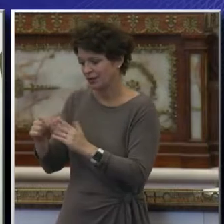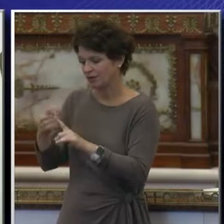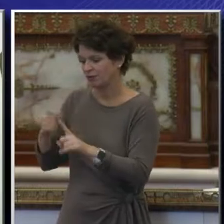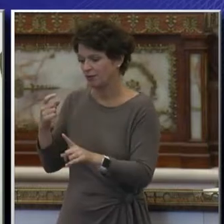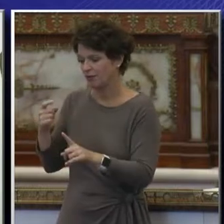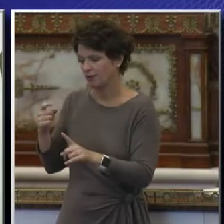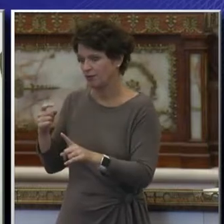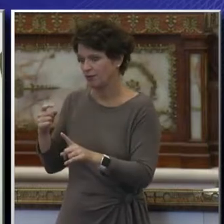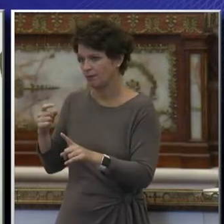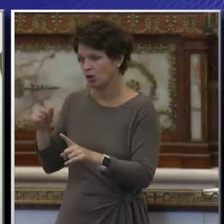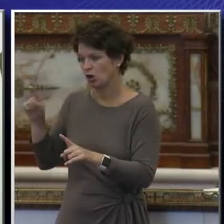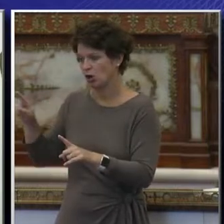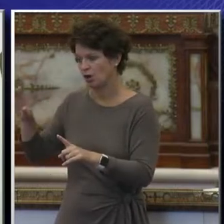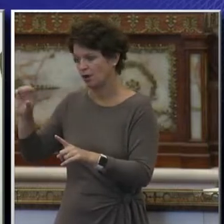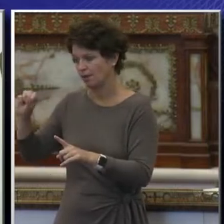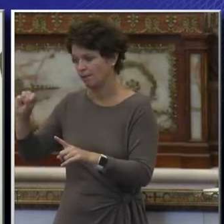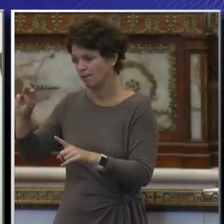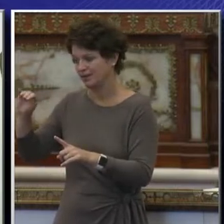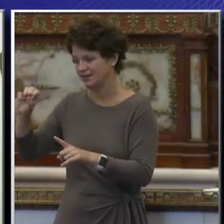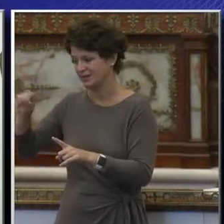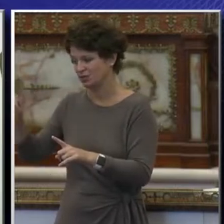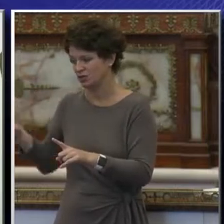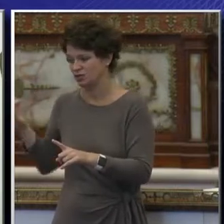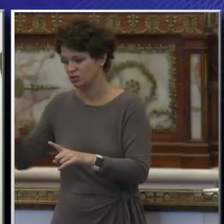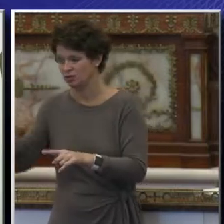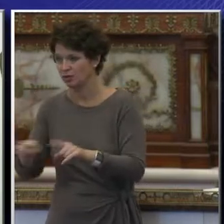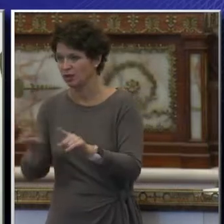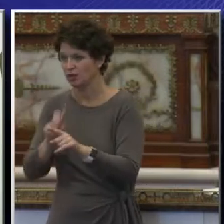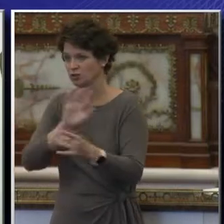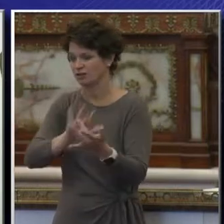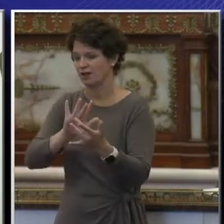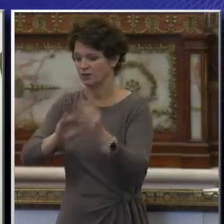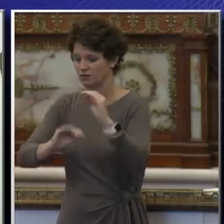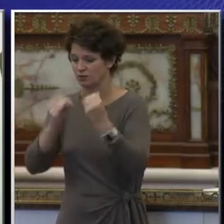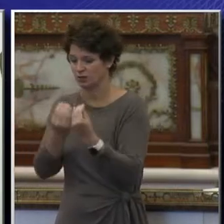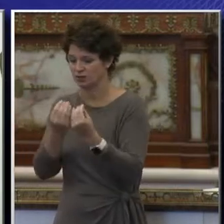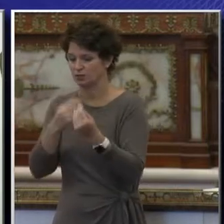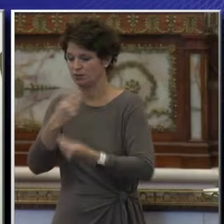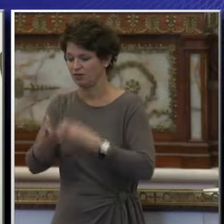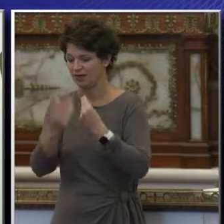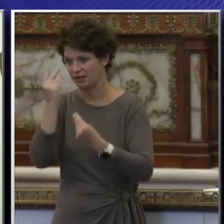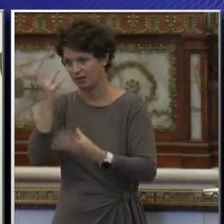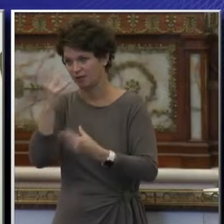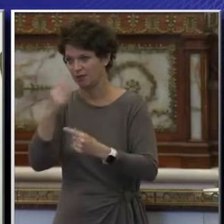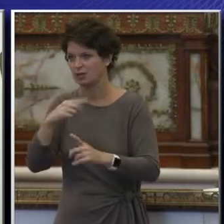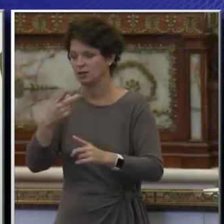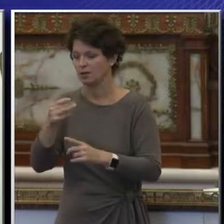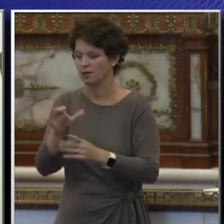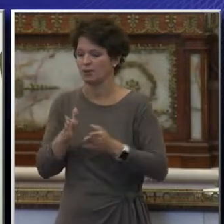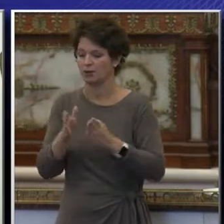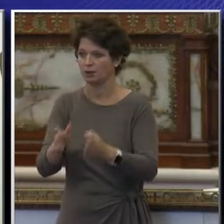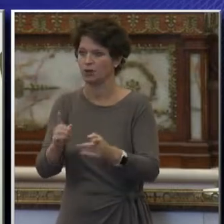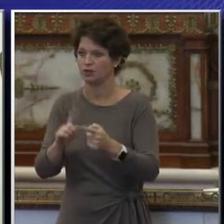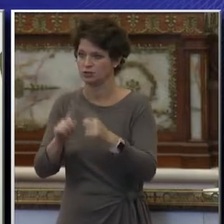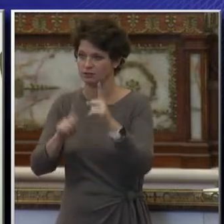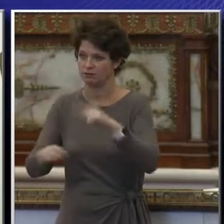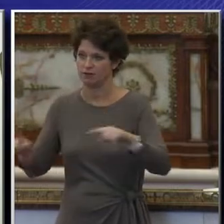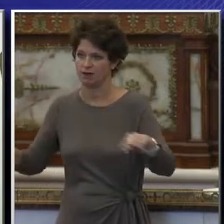Sanchez suggested, but also reaching out to various organizations and providing information in a public way through